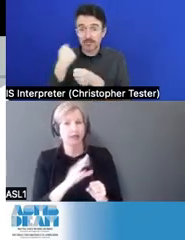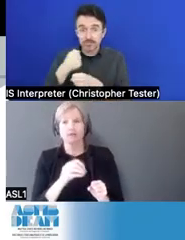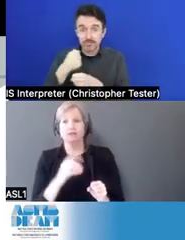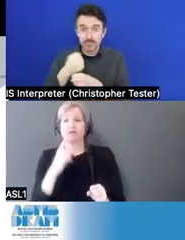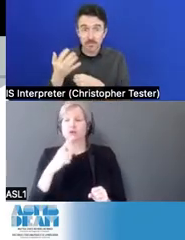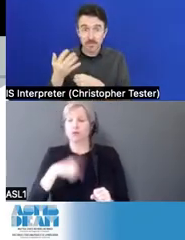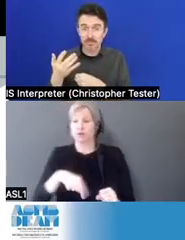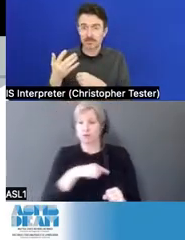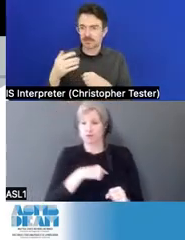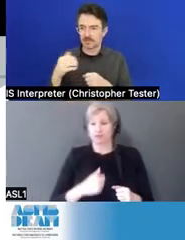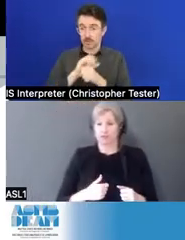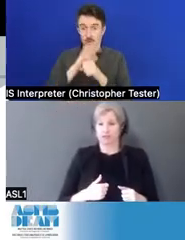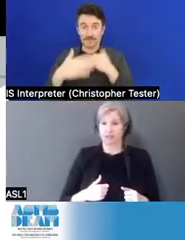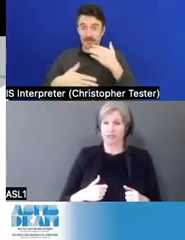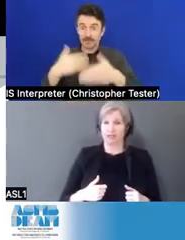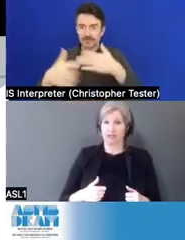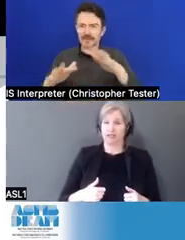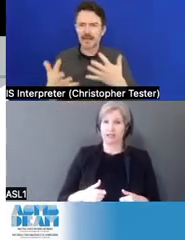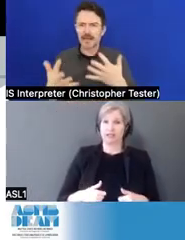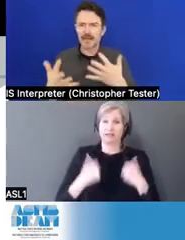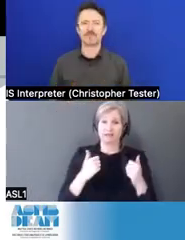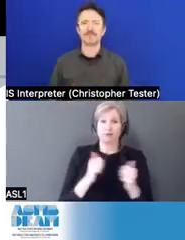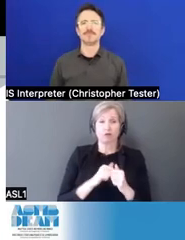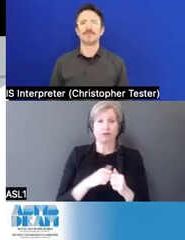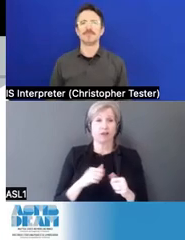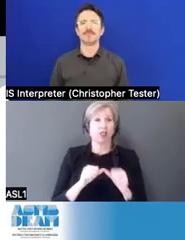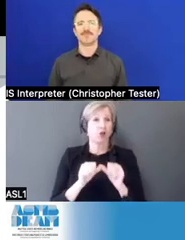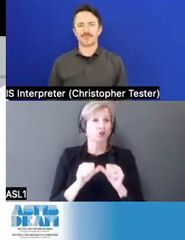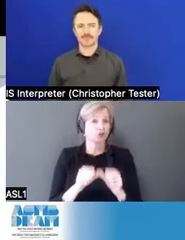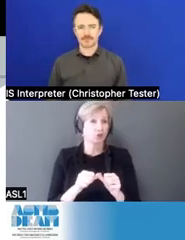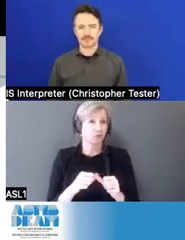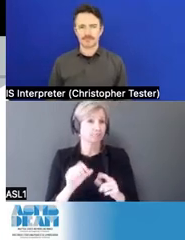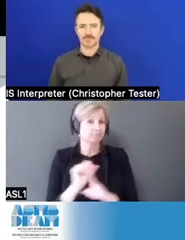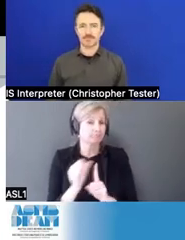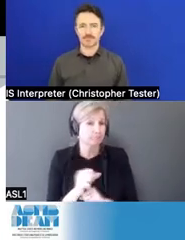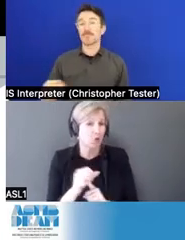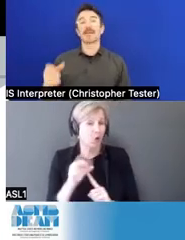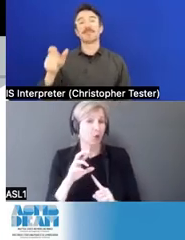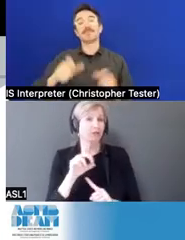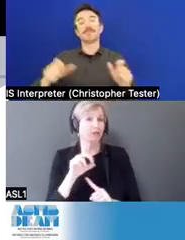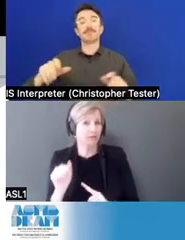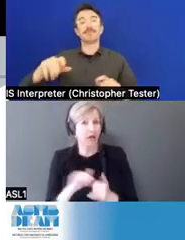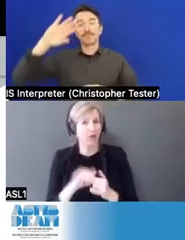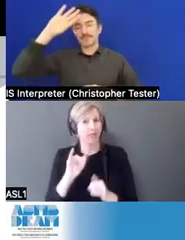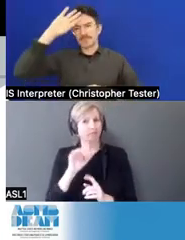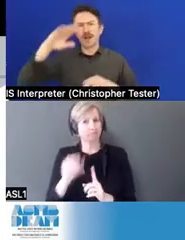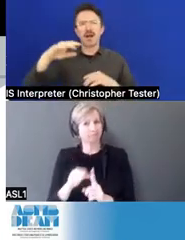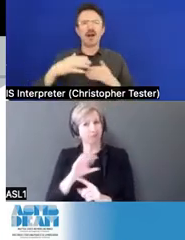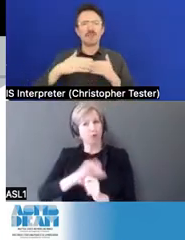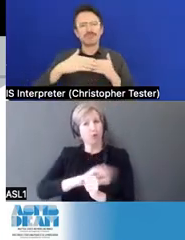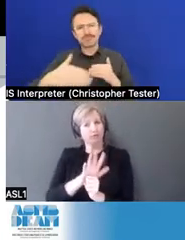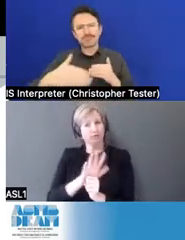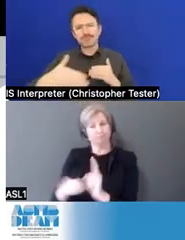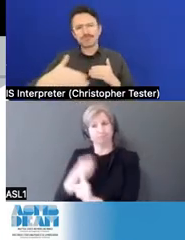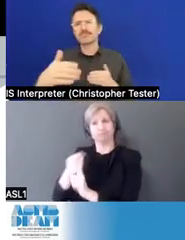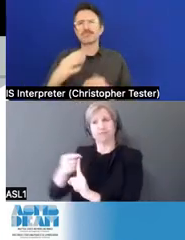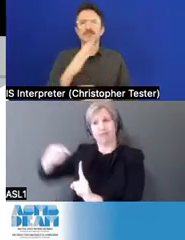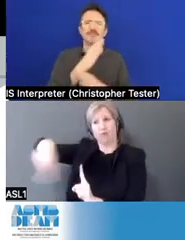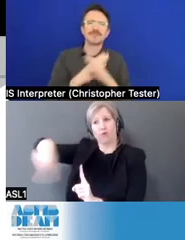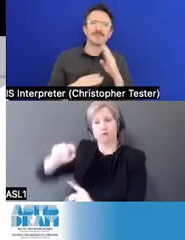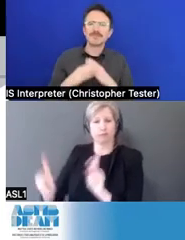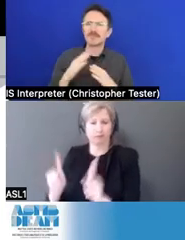who are living with long-term conditions and disabilities, how the pandemic impacted those people. And these were actually